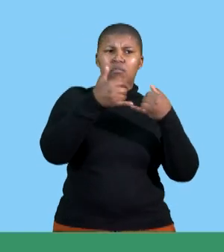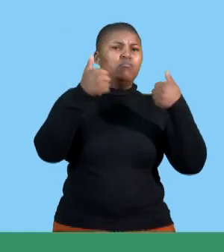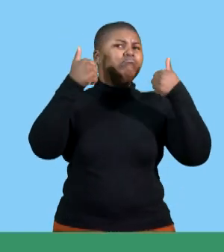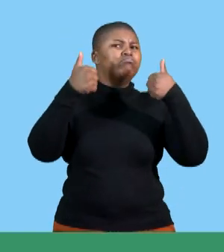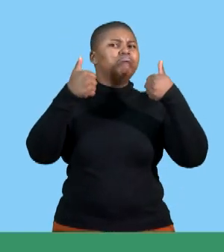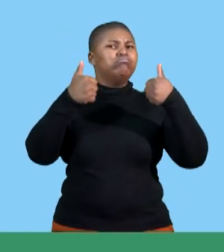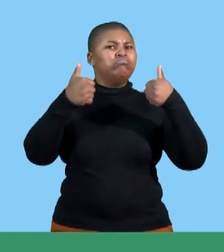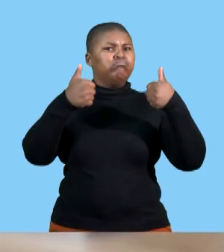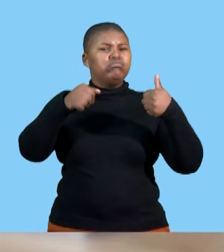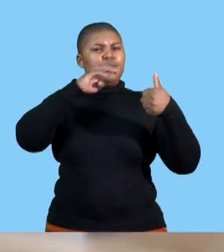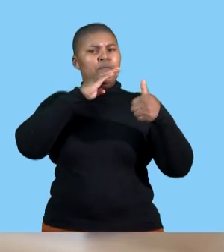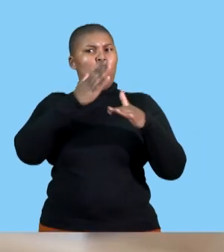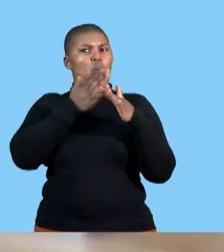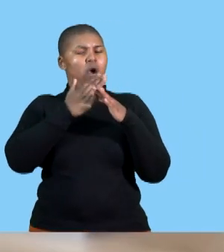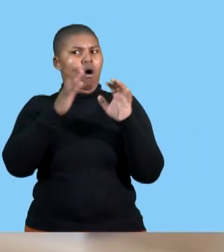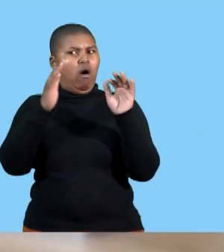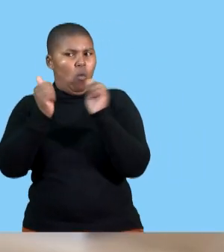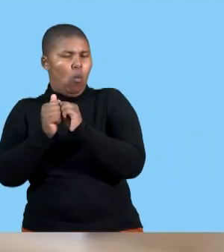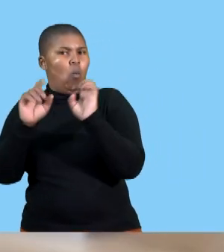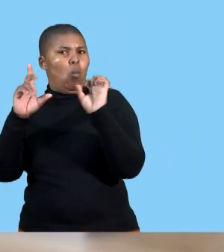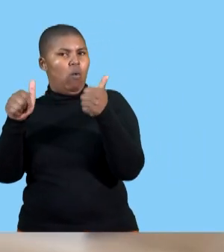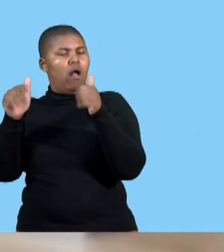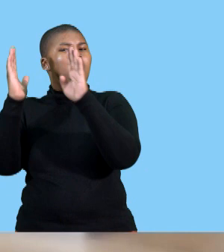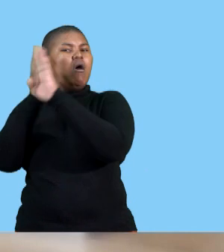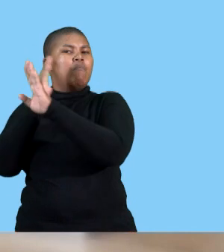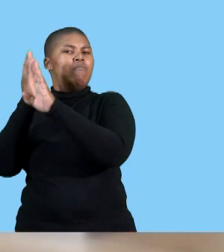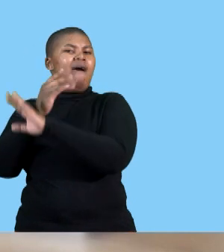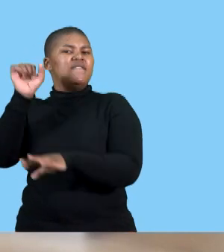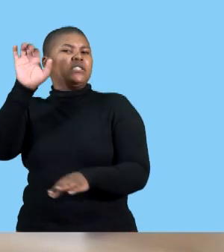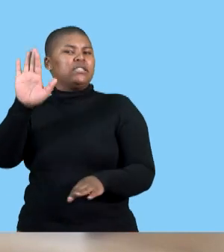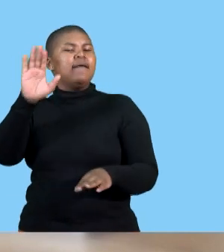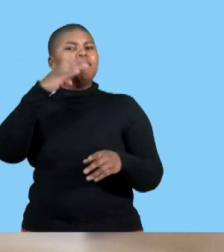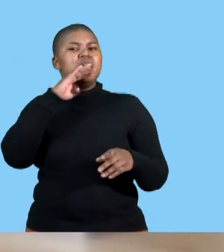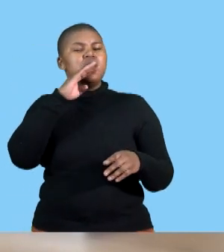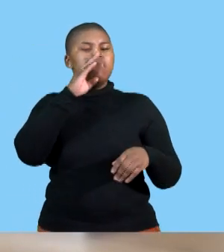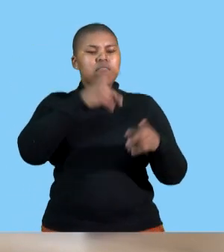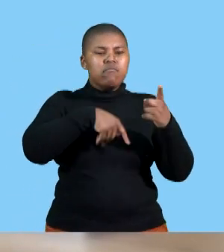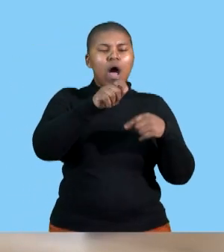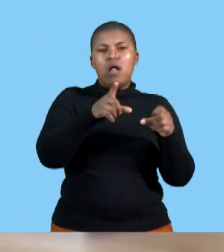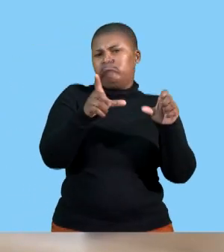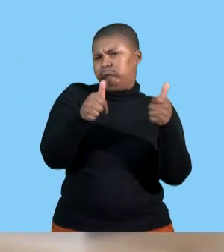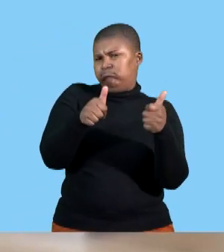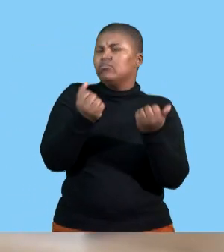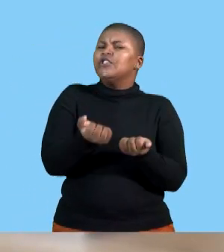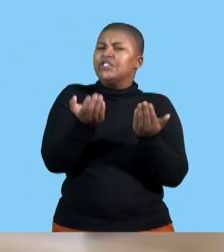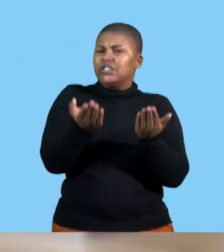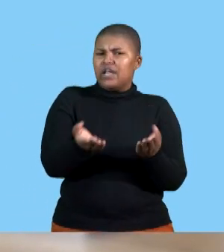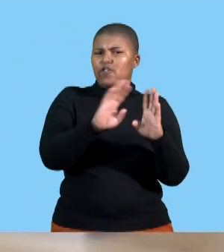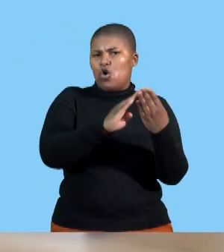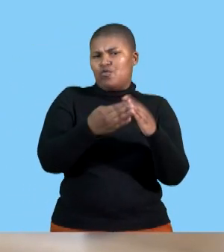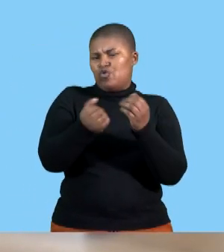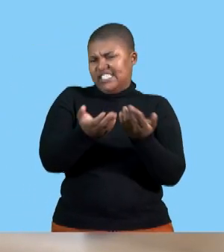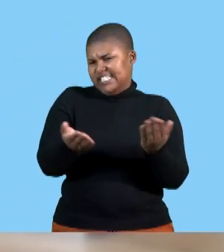the enterprises that are belonging to the government actually, what are they doing? With those enterprises, they